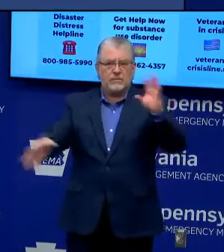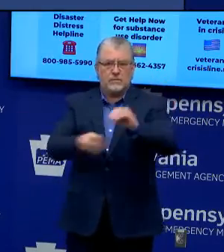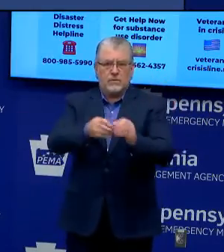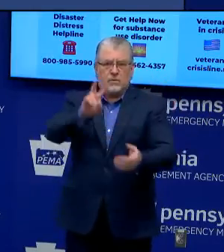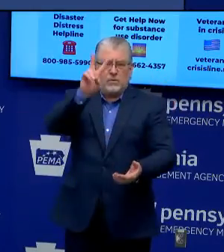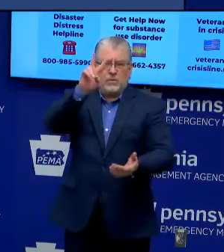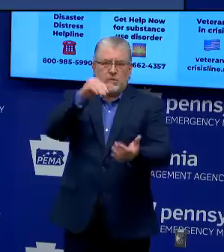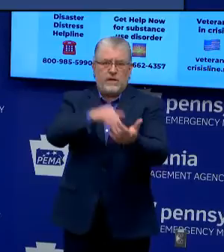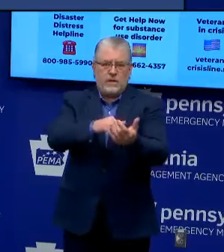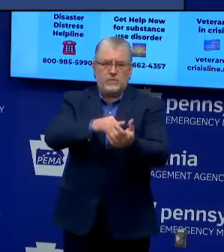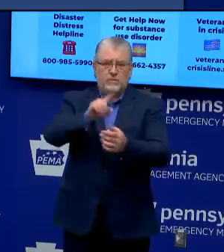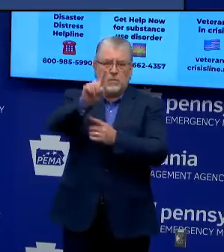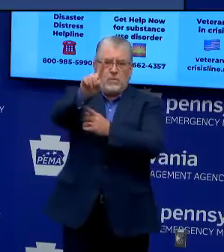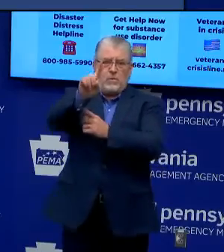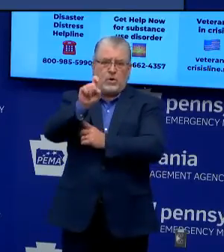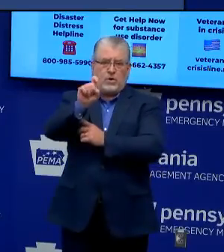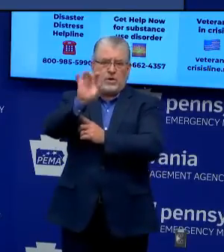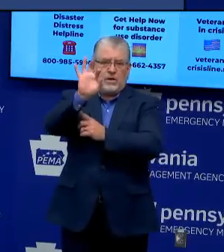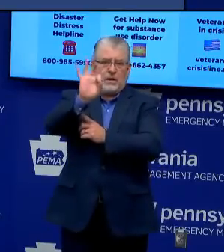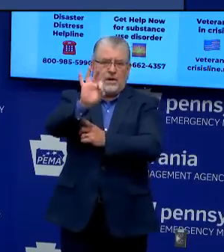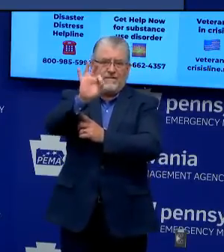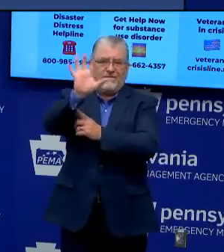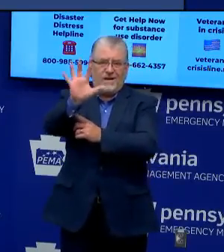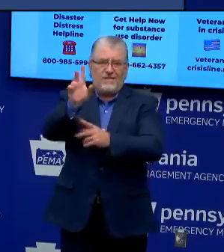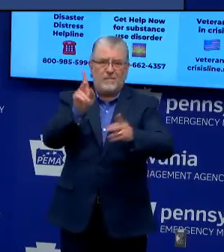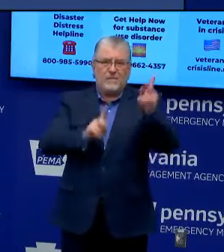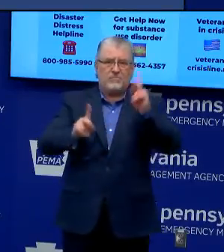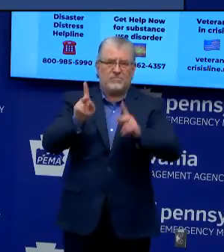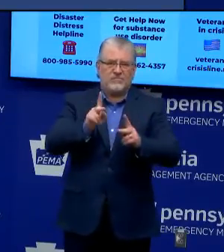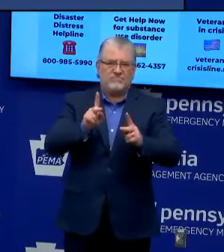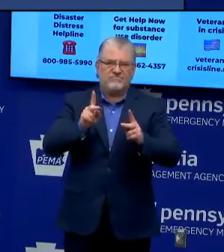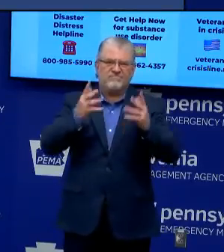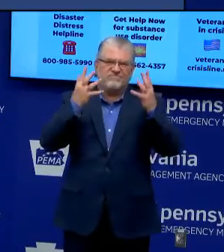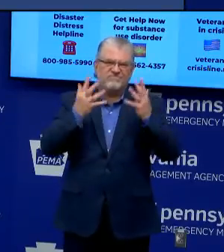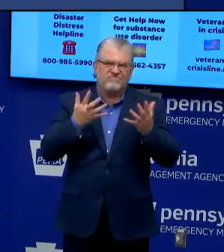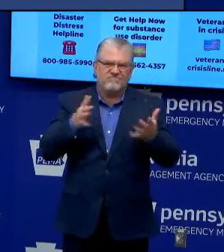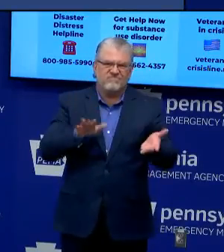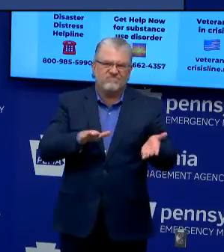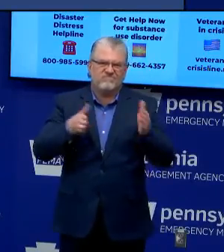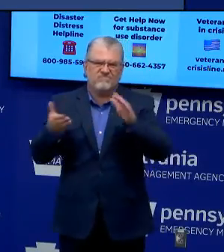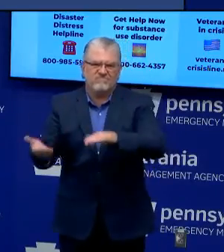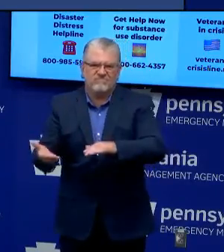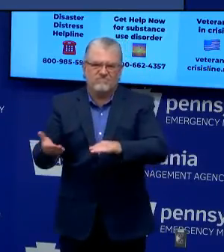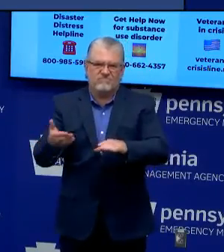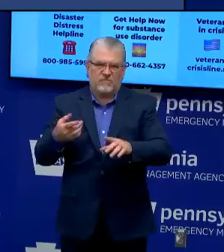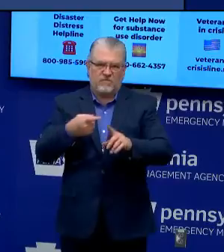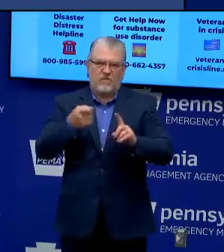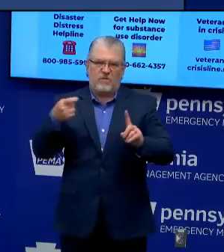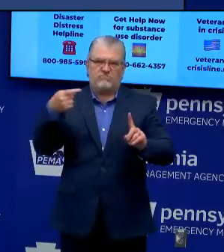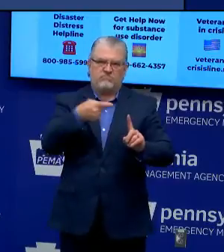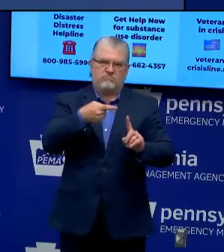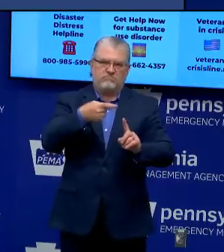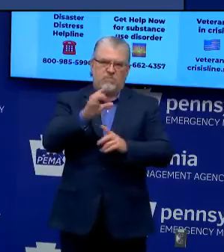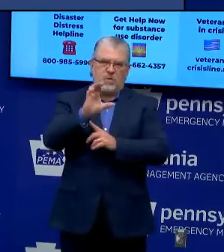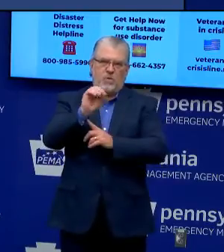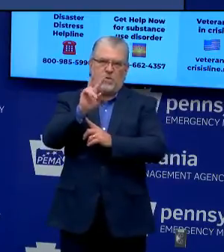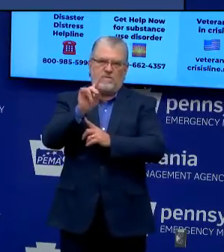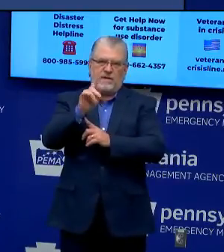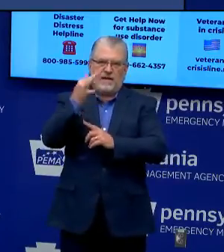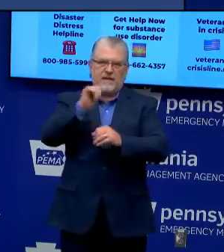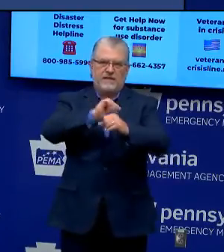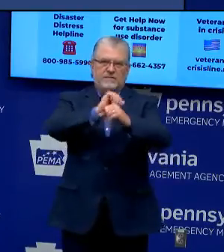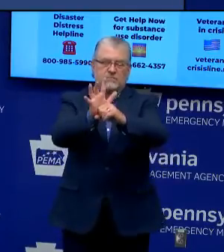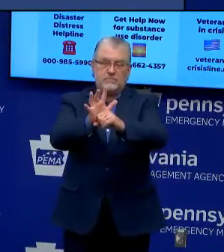2,195 COVID-19 patients who tragically have passed away. And to date, all the deaths have been